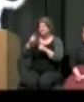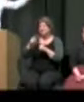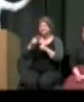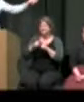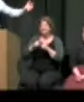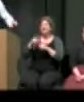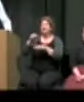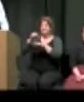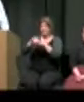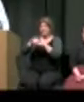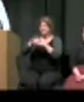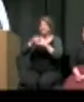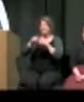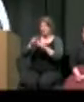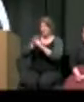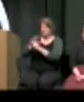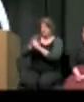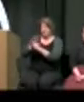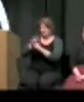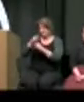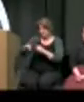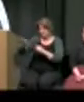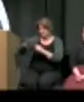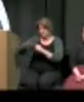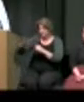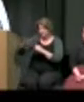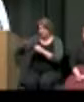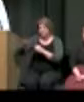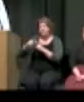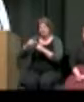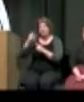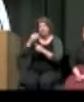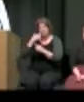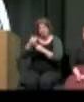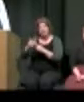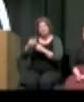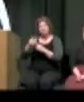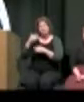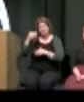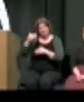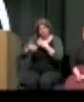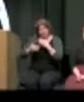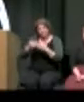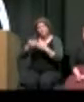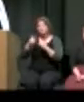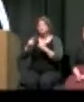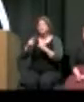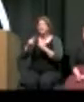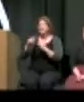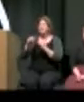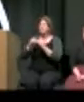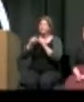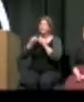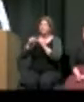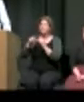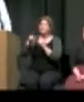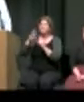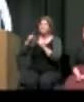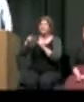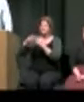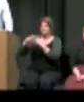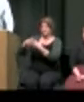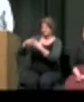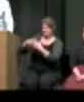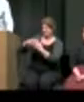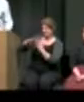with Portland out to the placement cell. That test went well last week. So we're moving ahead to get a more permanent pump out here to be